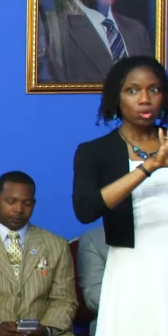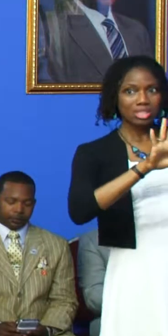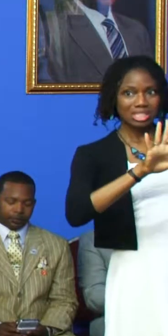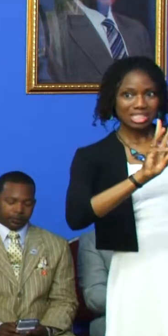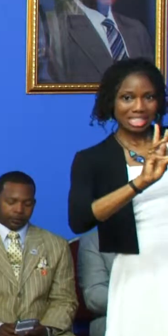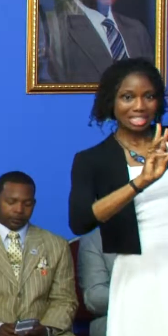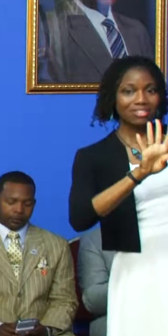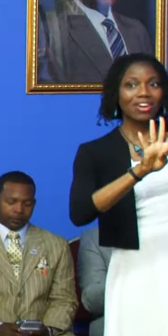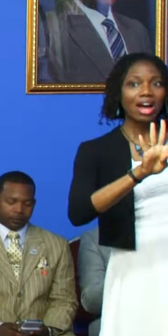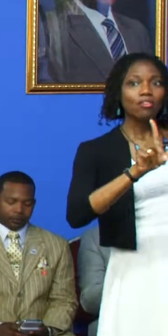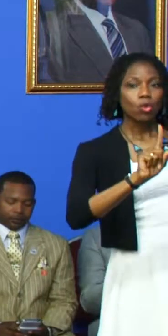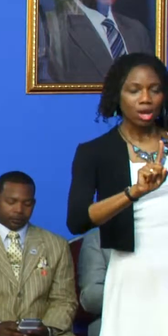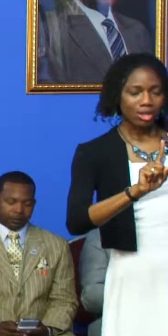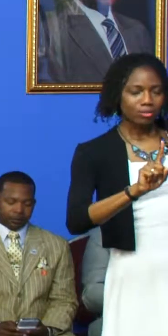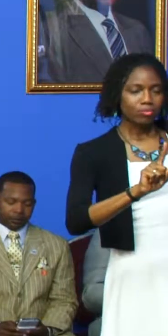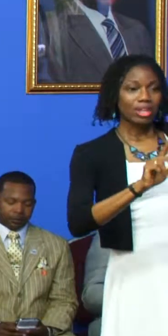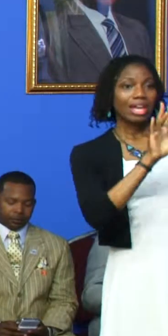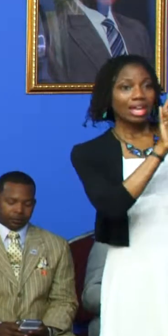877-626-4651,